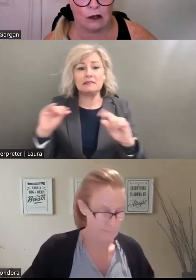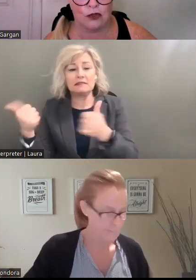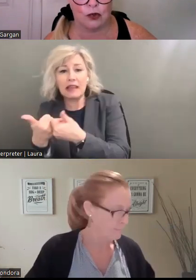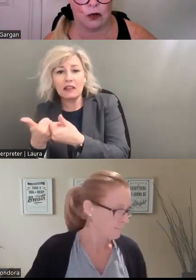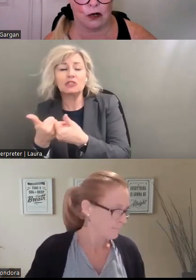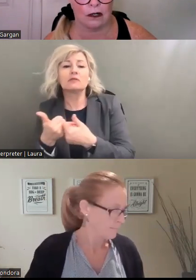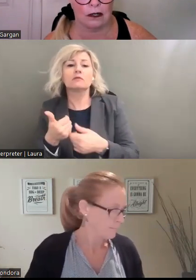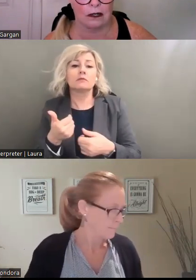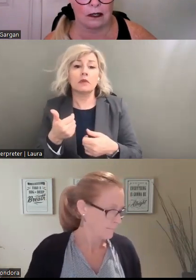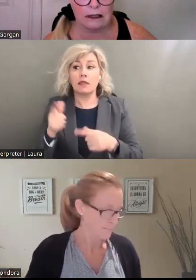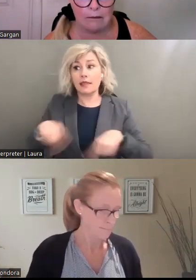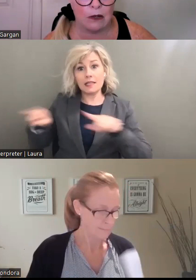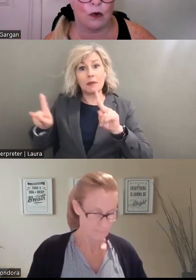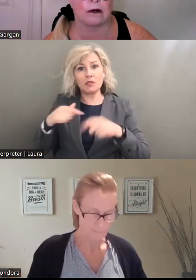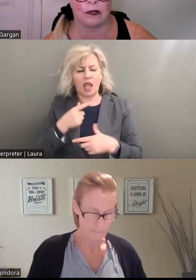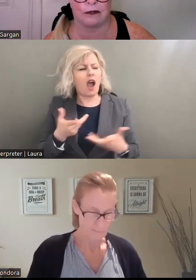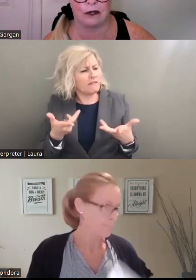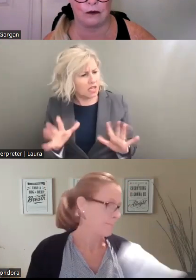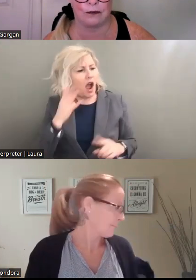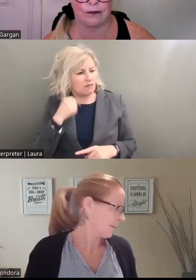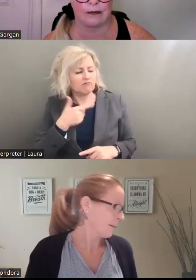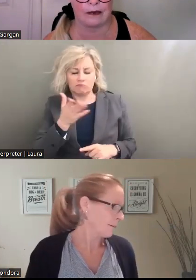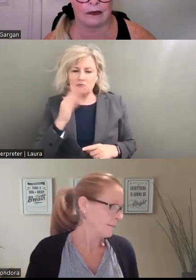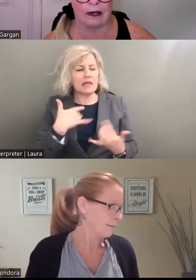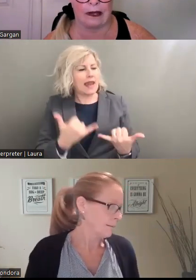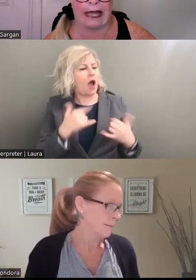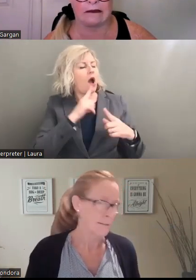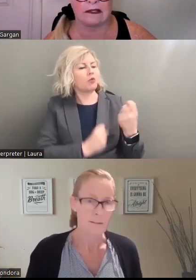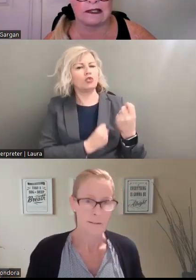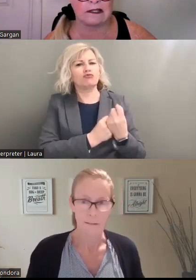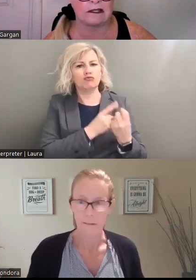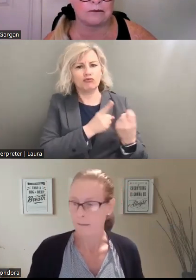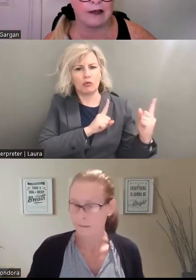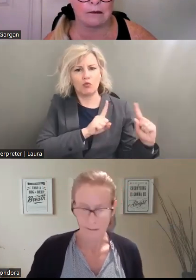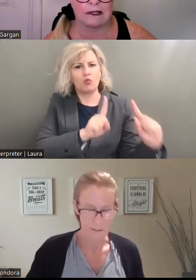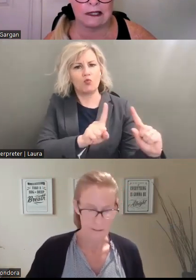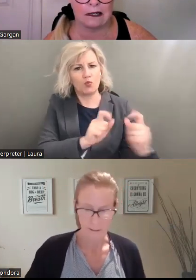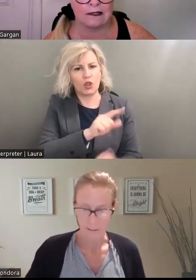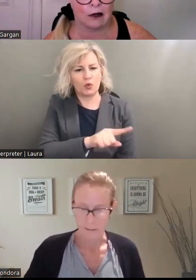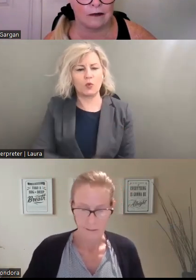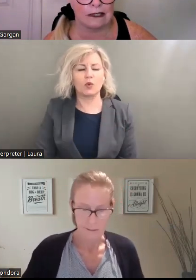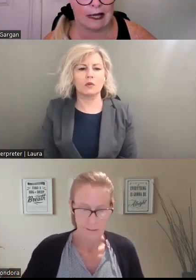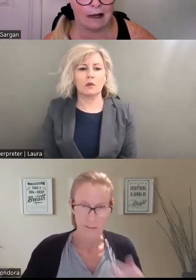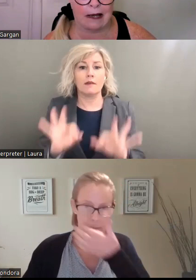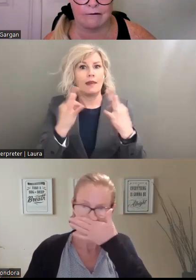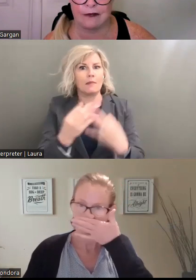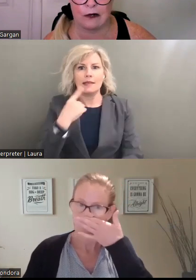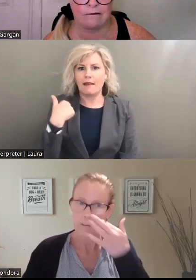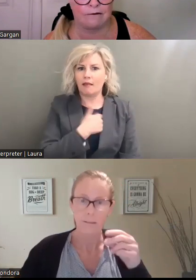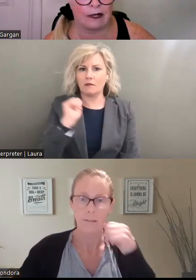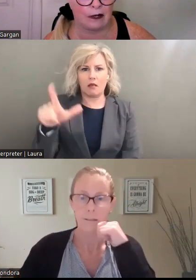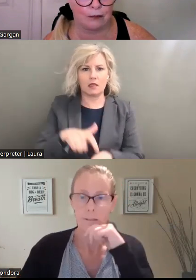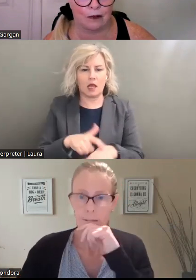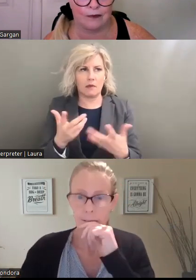I've walked your walk. Let me walk with you. And this is, families tell us all the time how